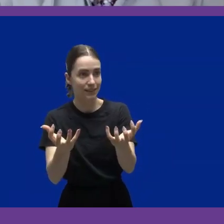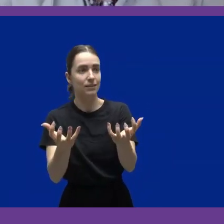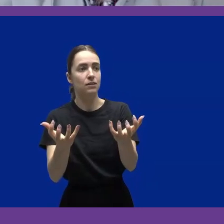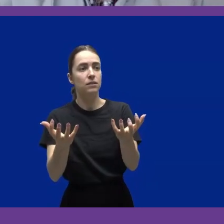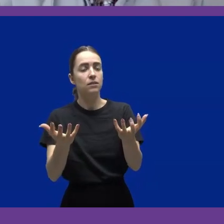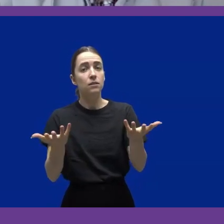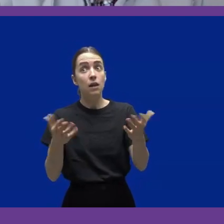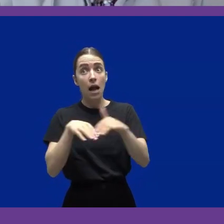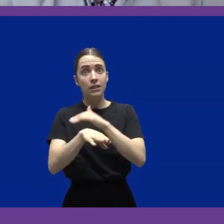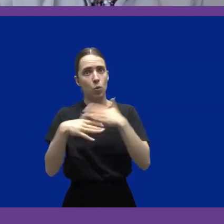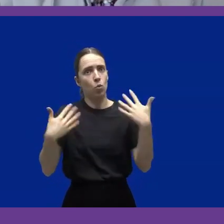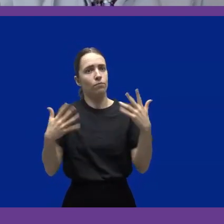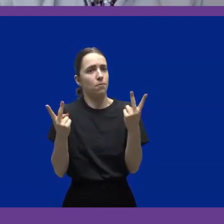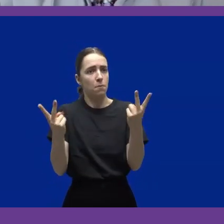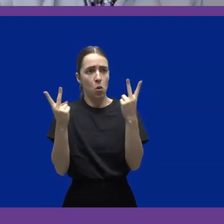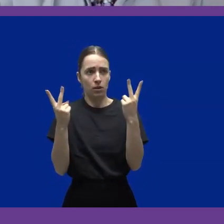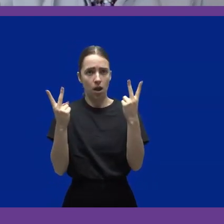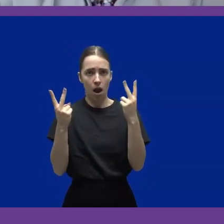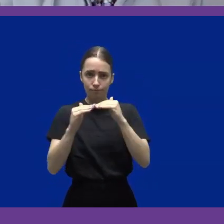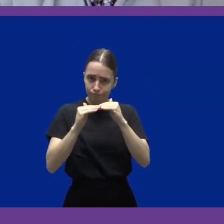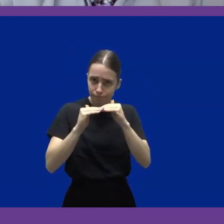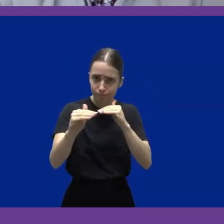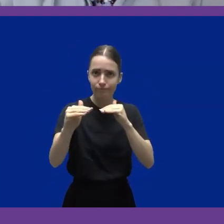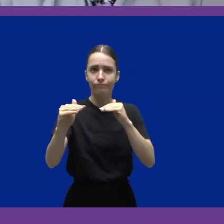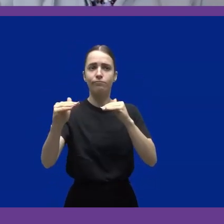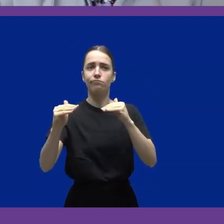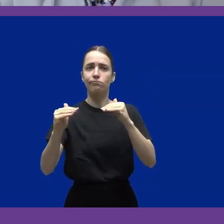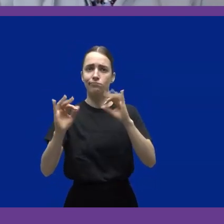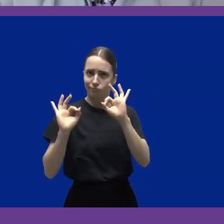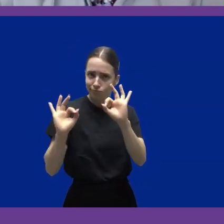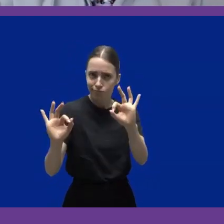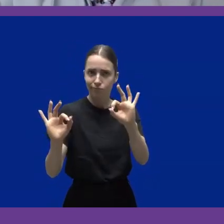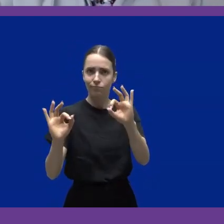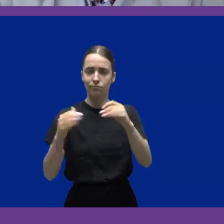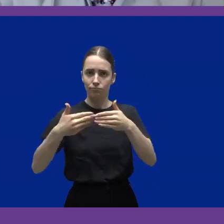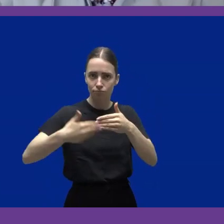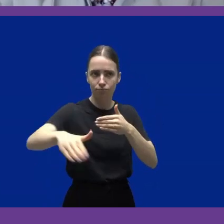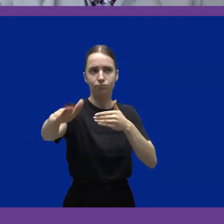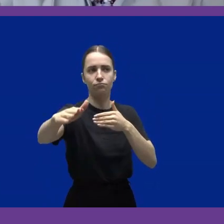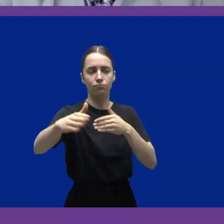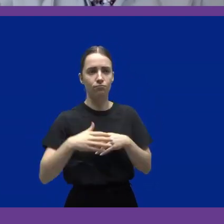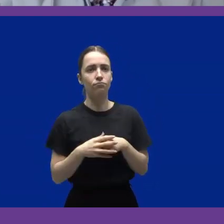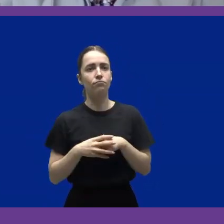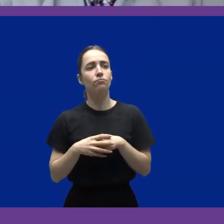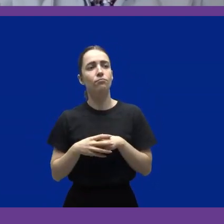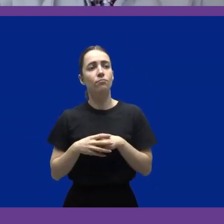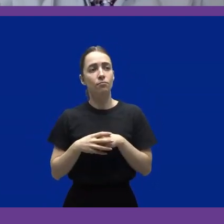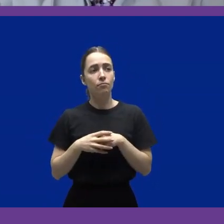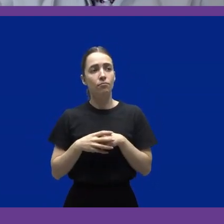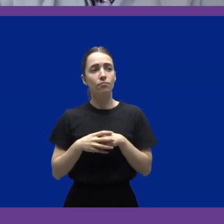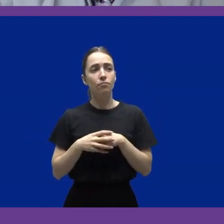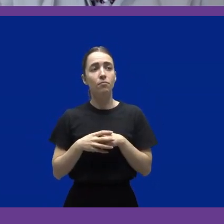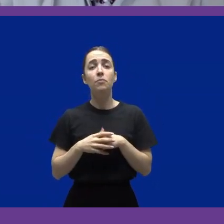We need to ensure that accessibility is defined clearly and applied consistently across the sectors. This is especially